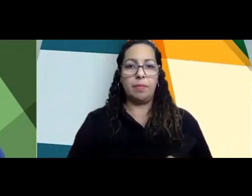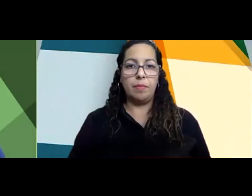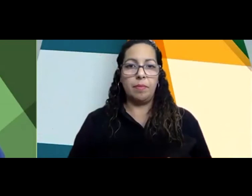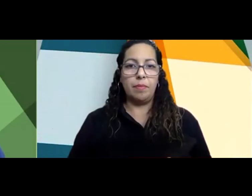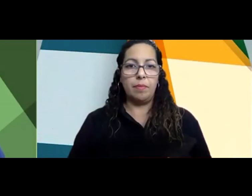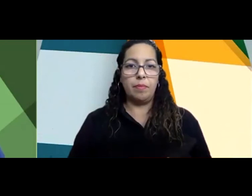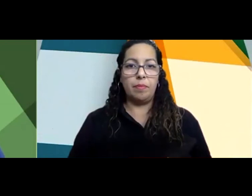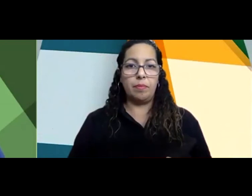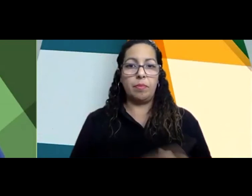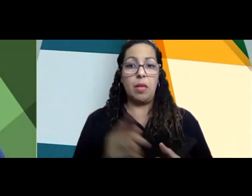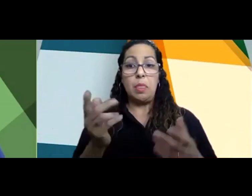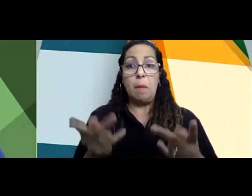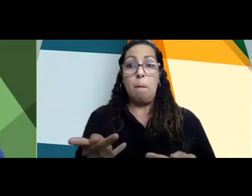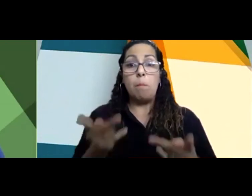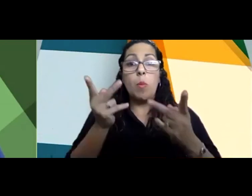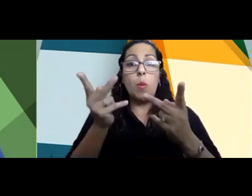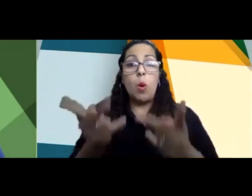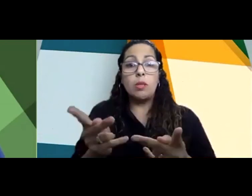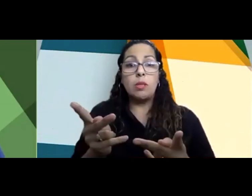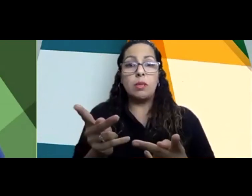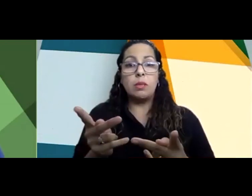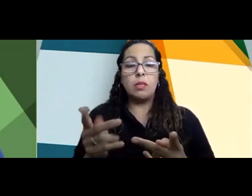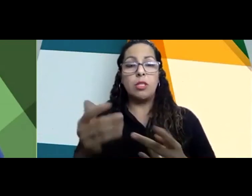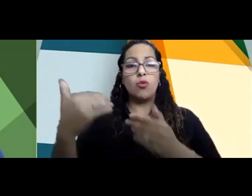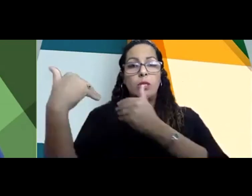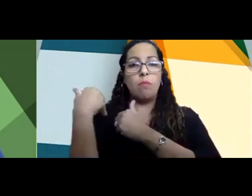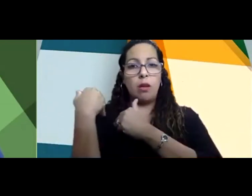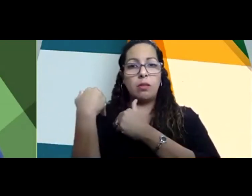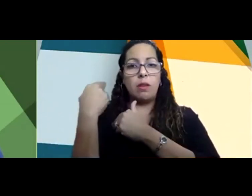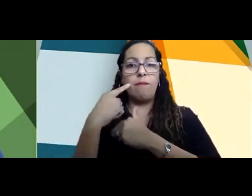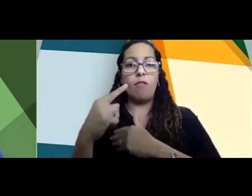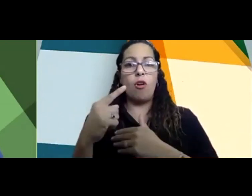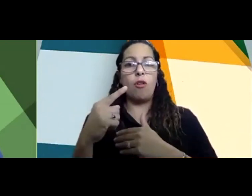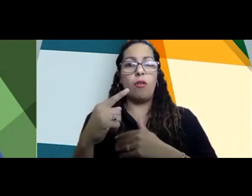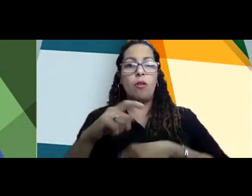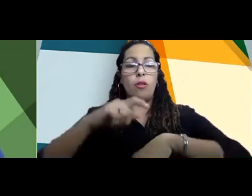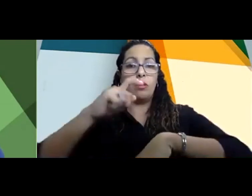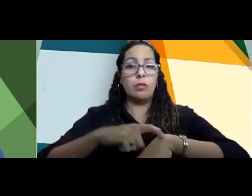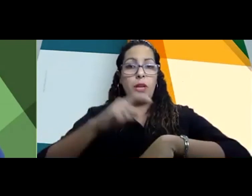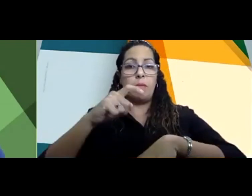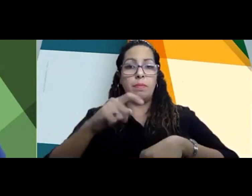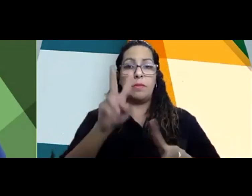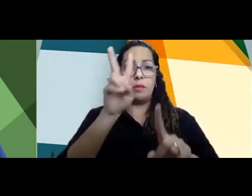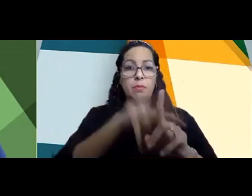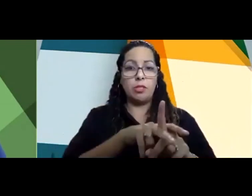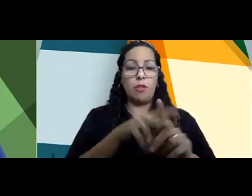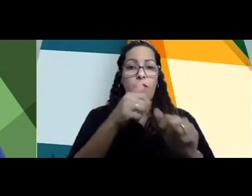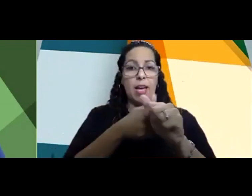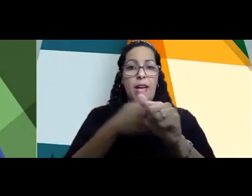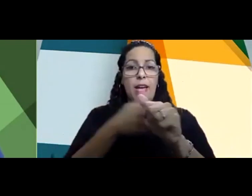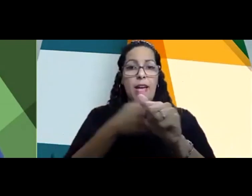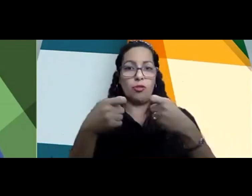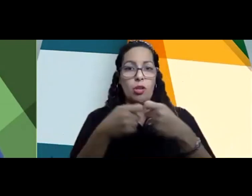The proposer is solely responsible for on-time submission of their electronic